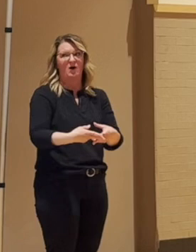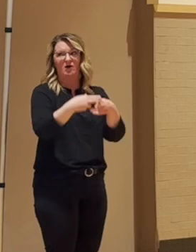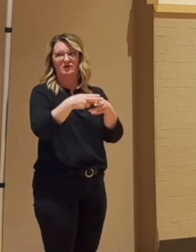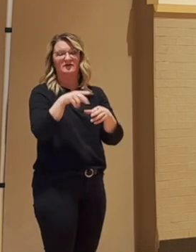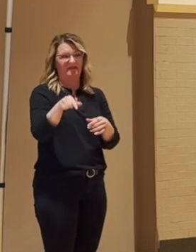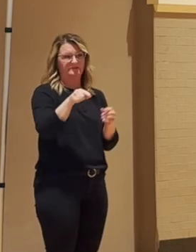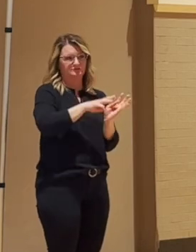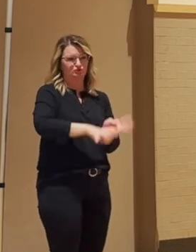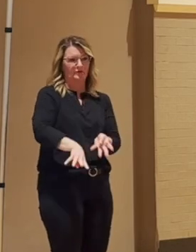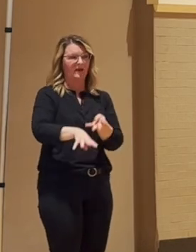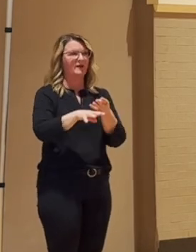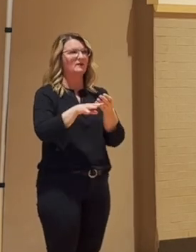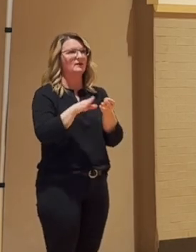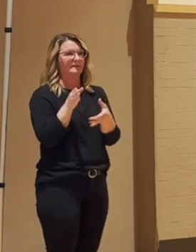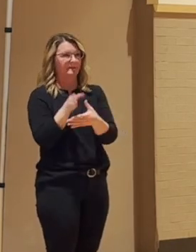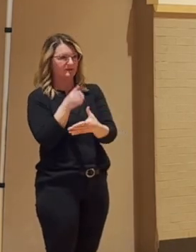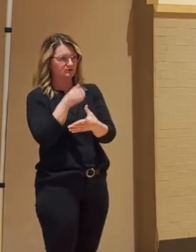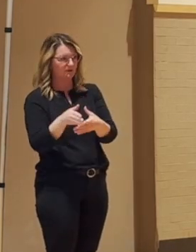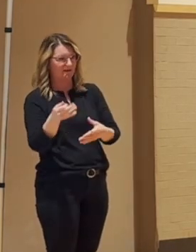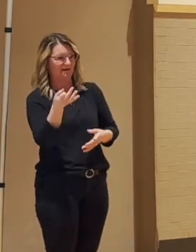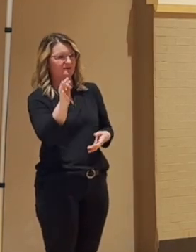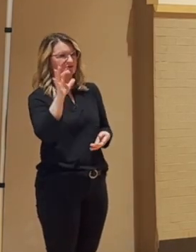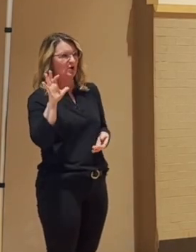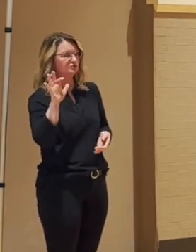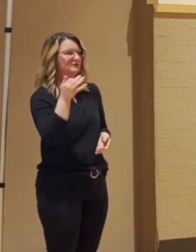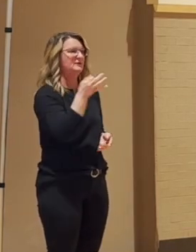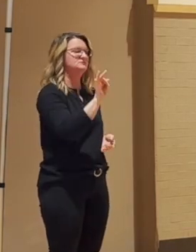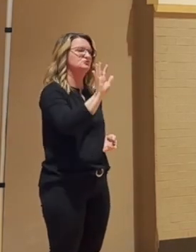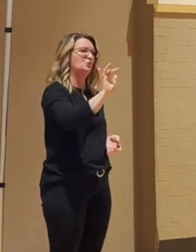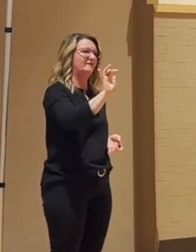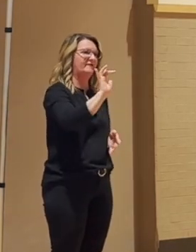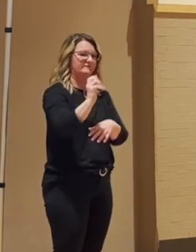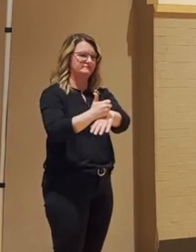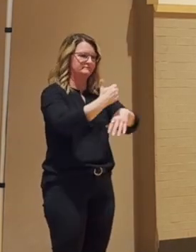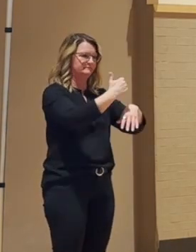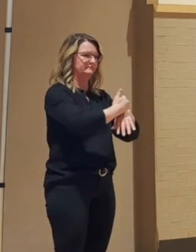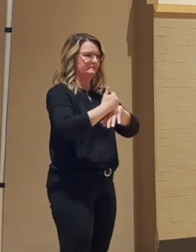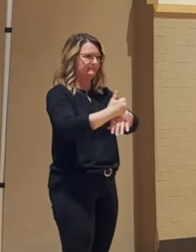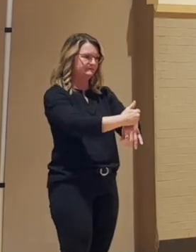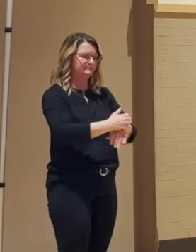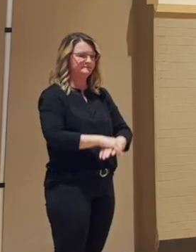Skajakwata Drain, all between 1900 and 1925.